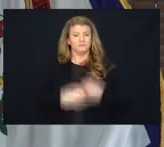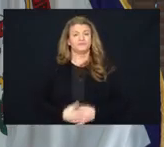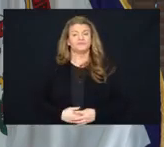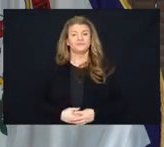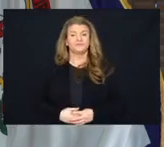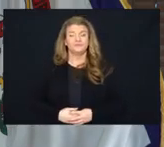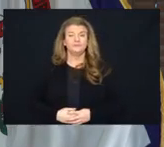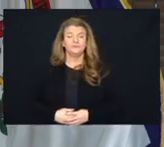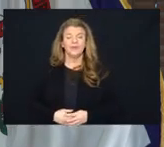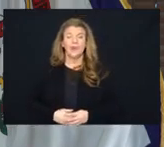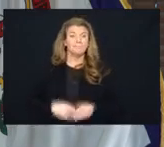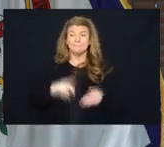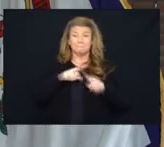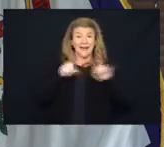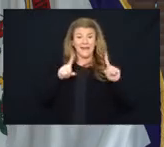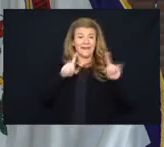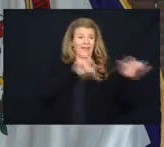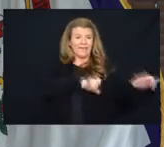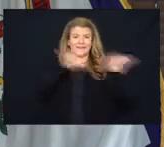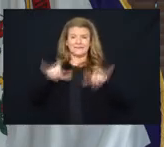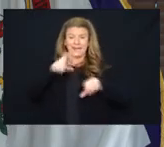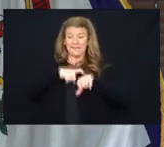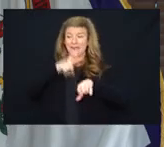But we can't let our hospitals